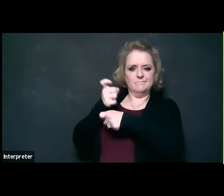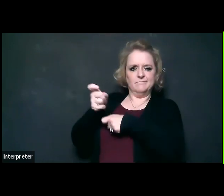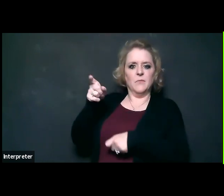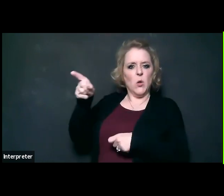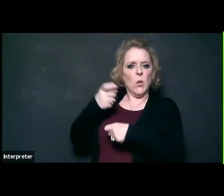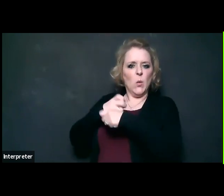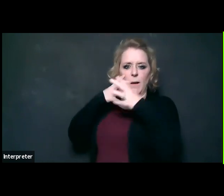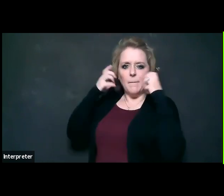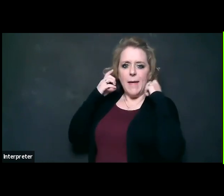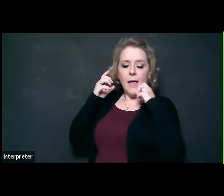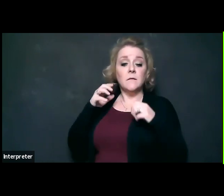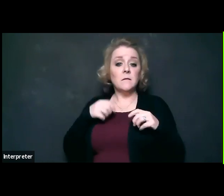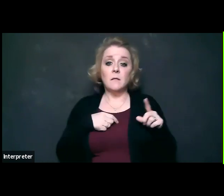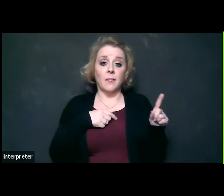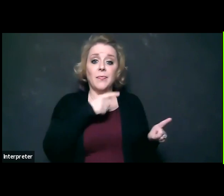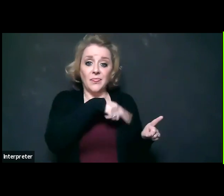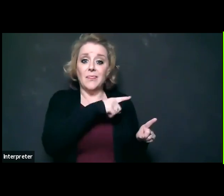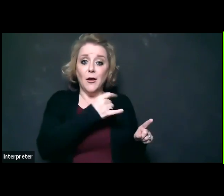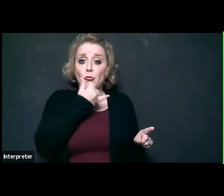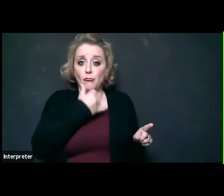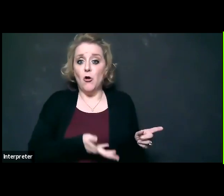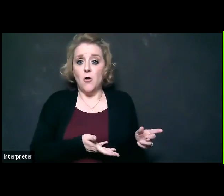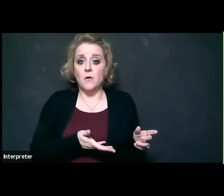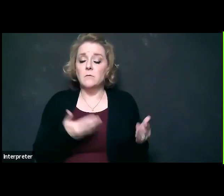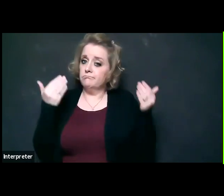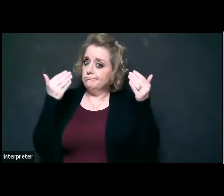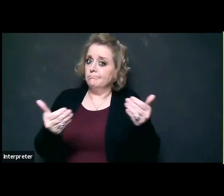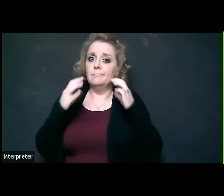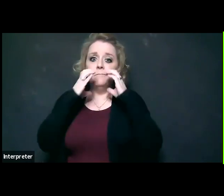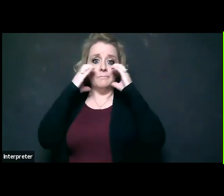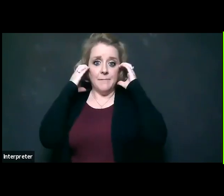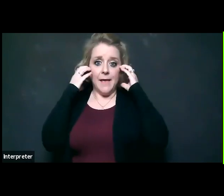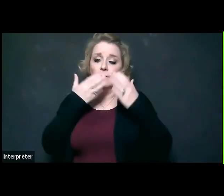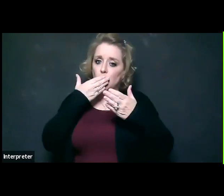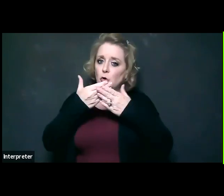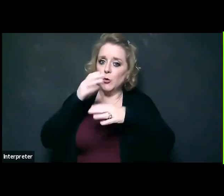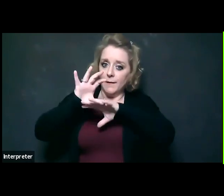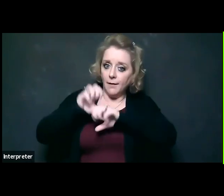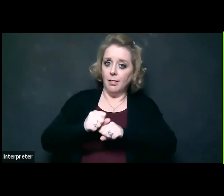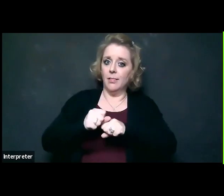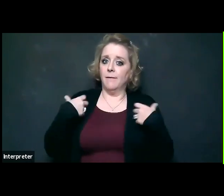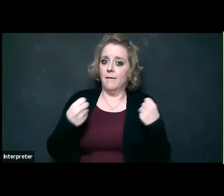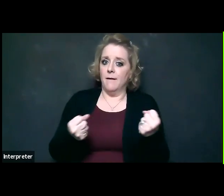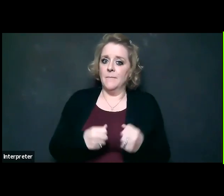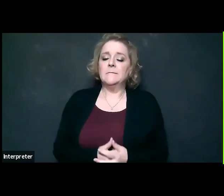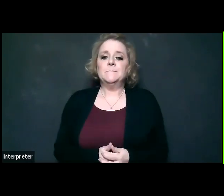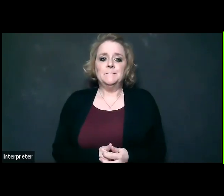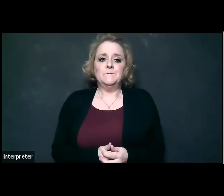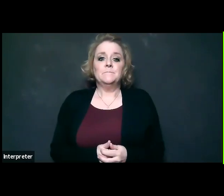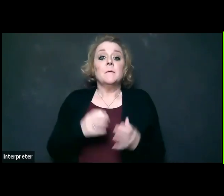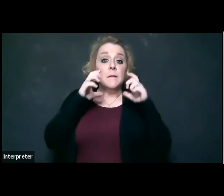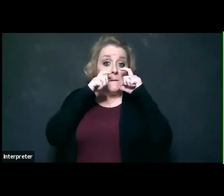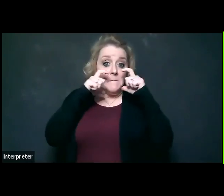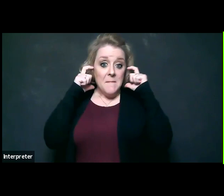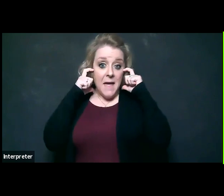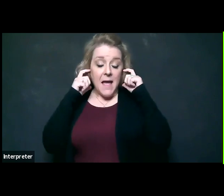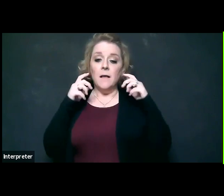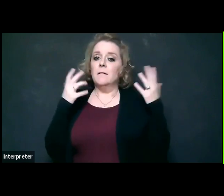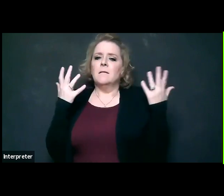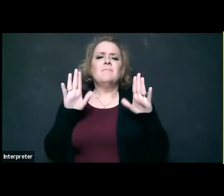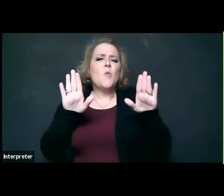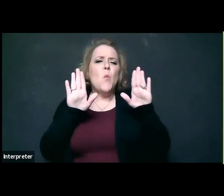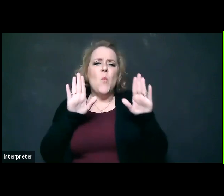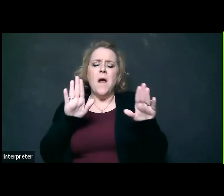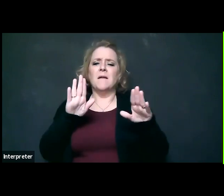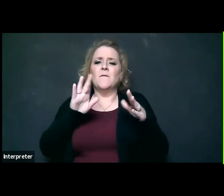making good habits is what I want you to all think about this week. Mask, by the way, there are wonderful sites to make masks,